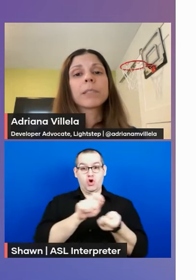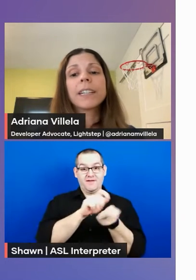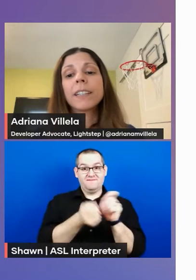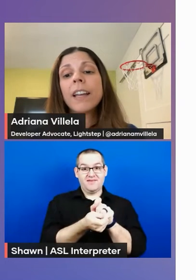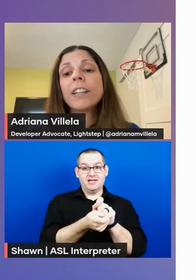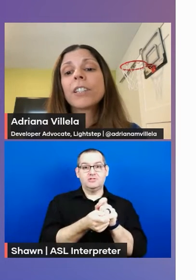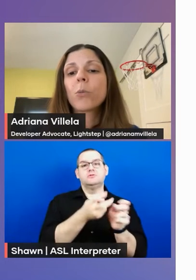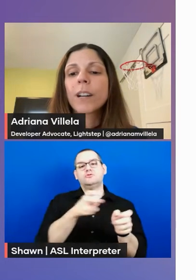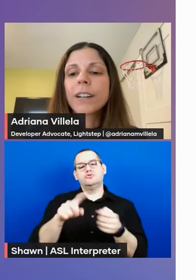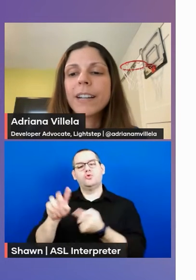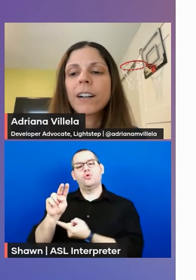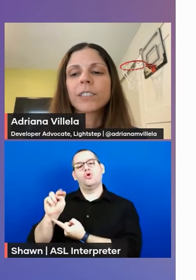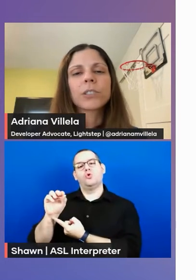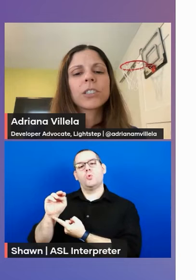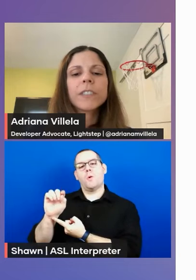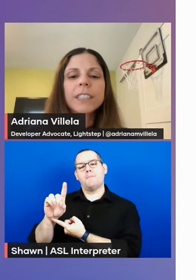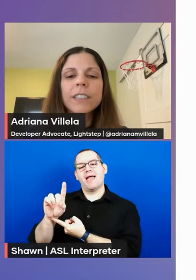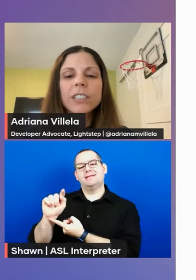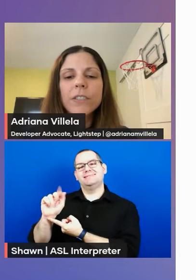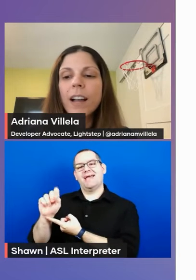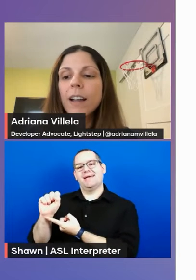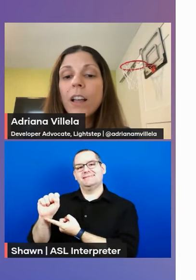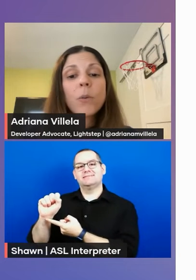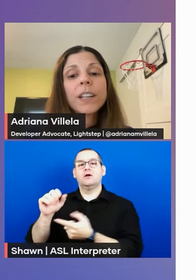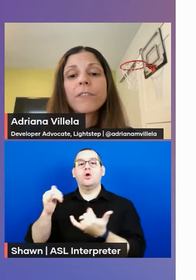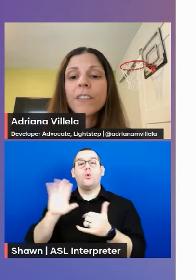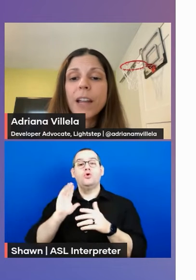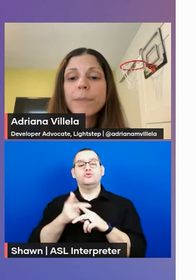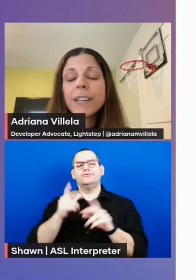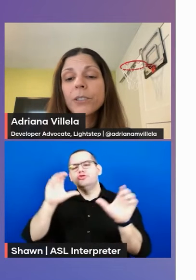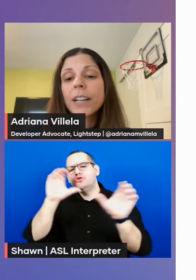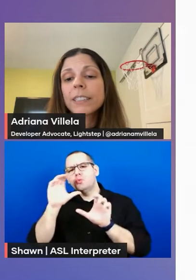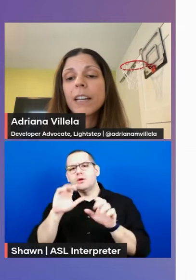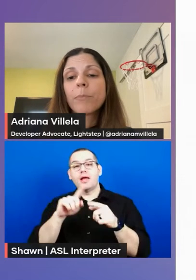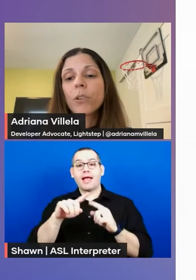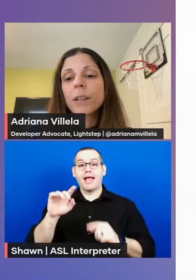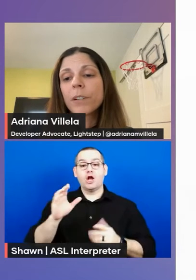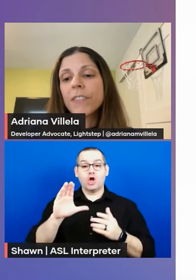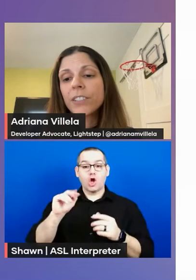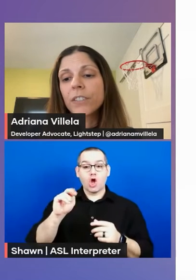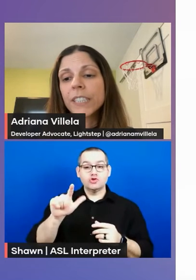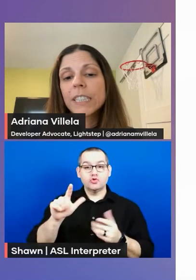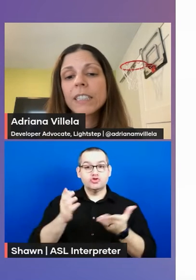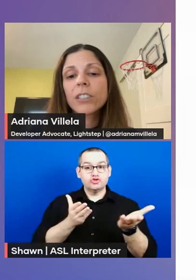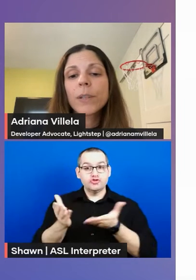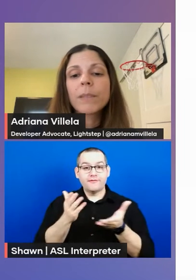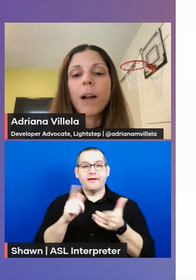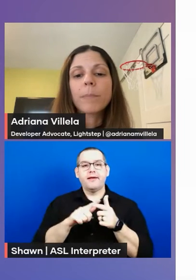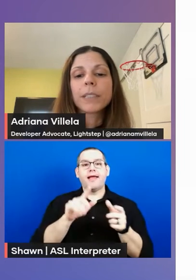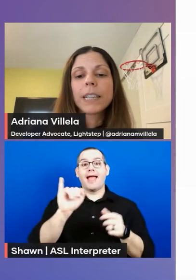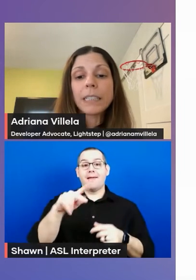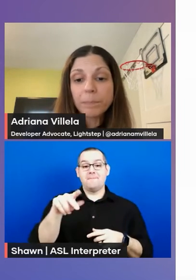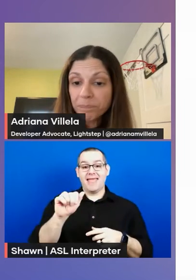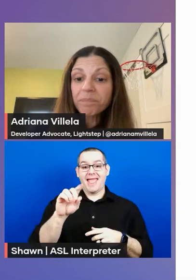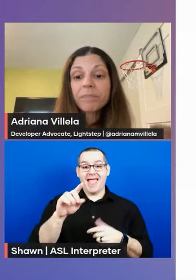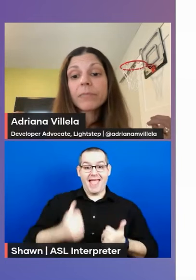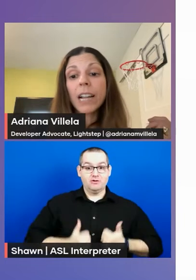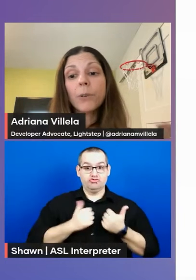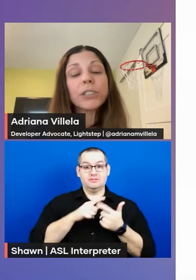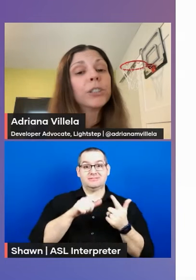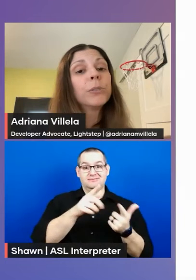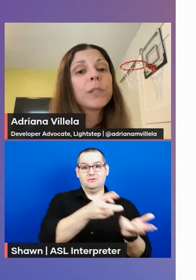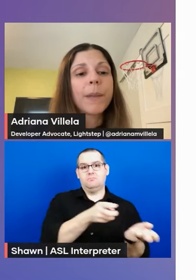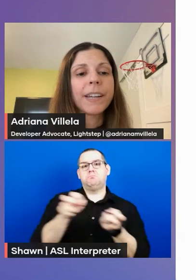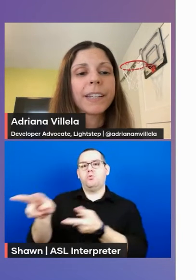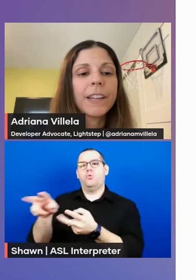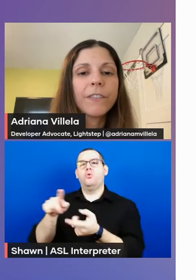using a template to query Consul services so that we can find the IP address and port number of these services so we can populate